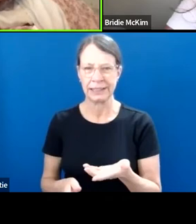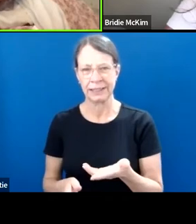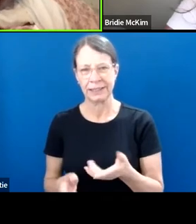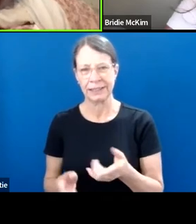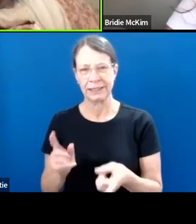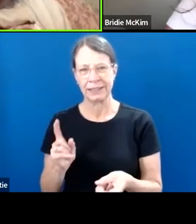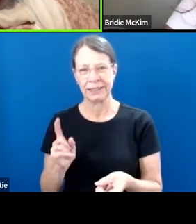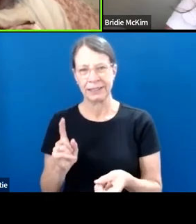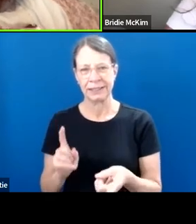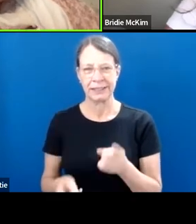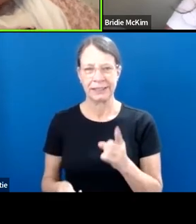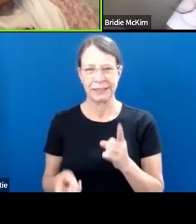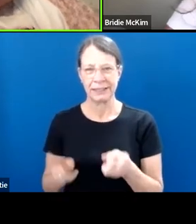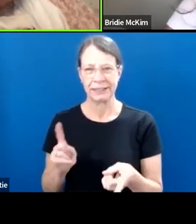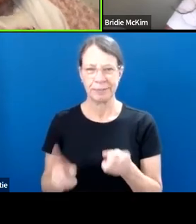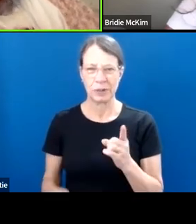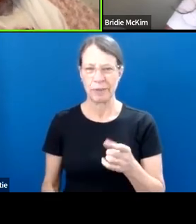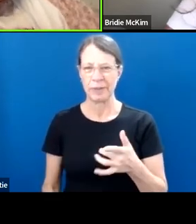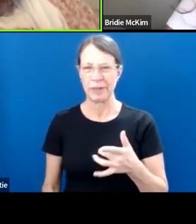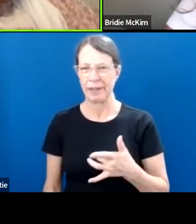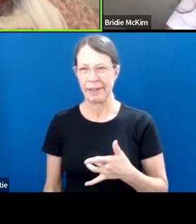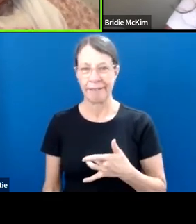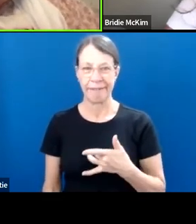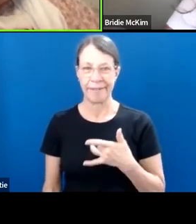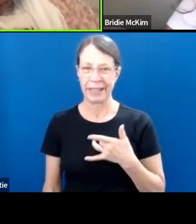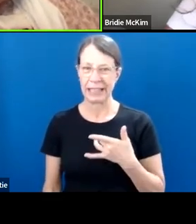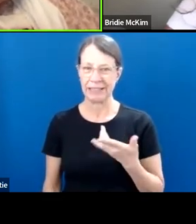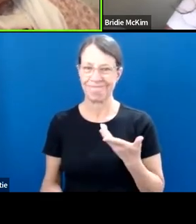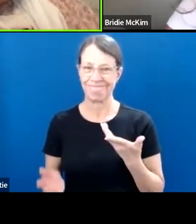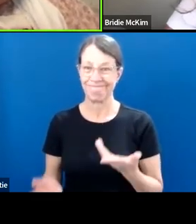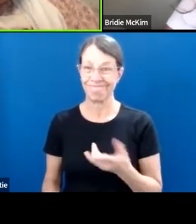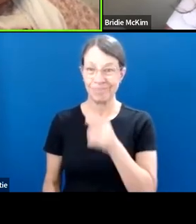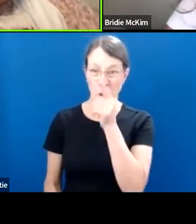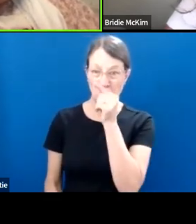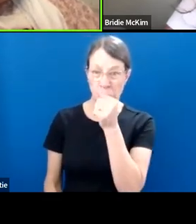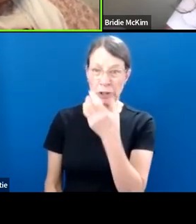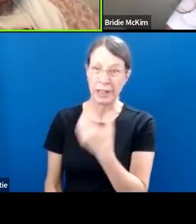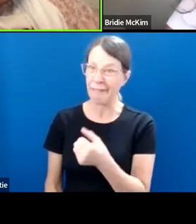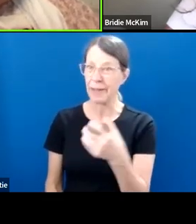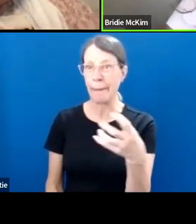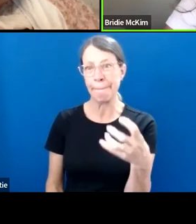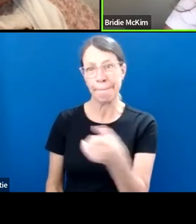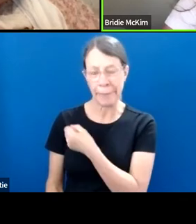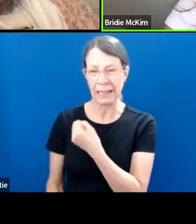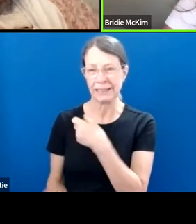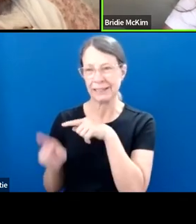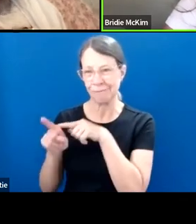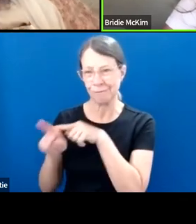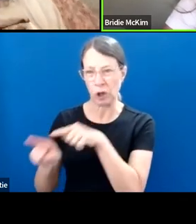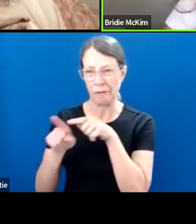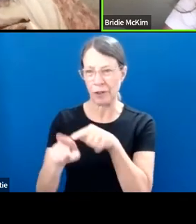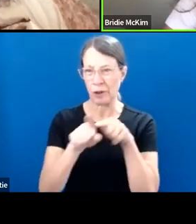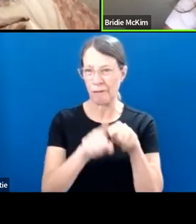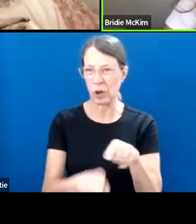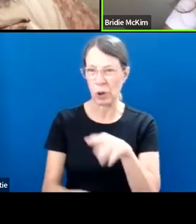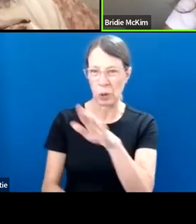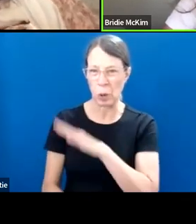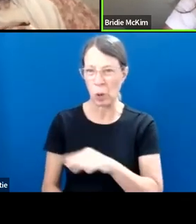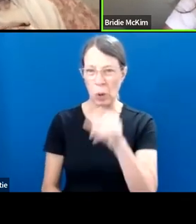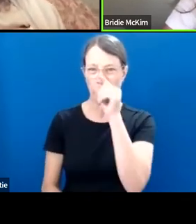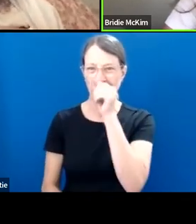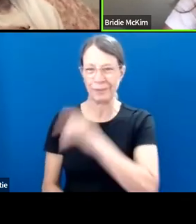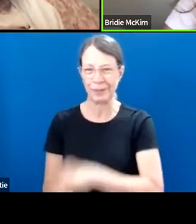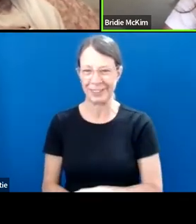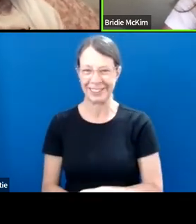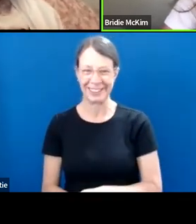often to take every opportunity is given. I don't know what you're